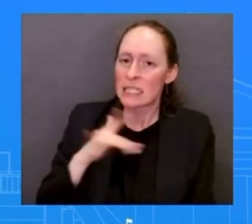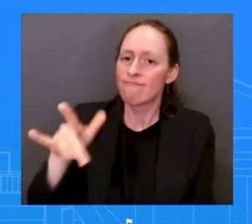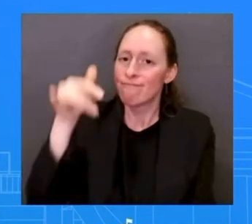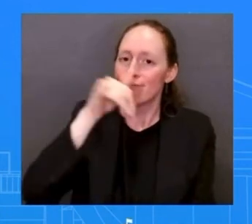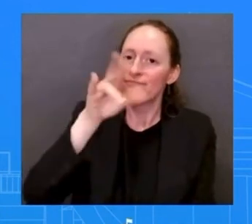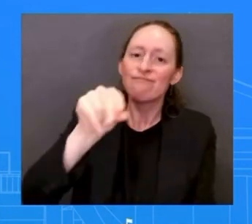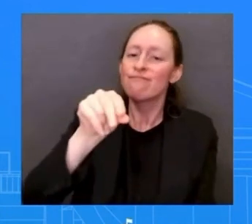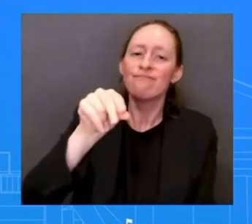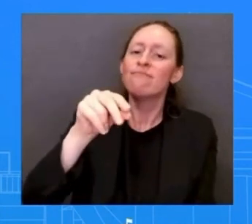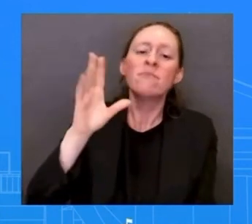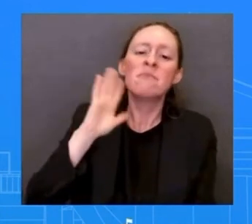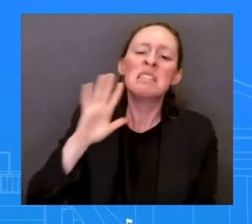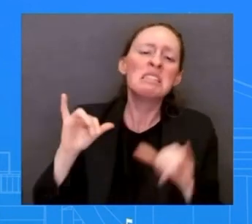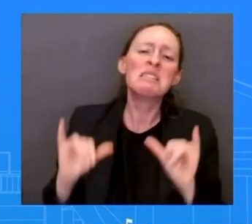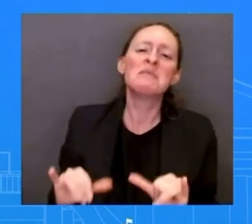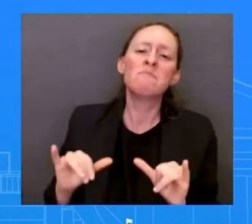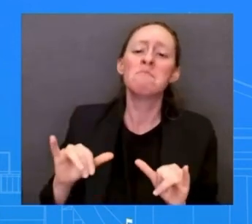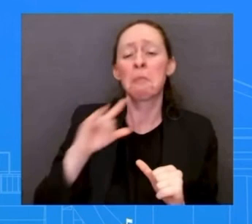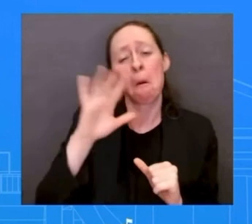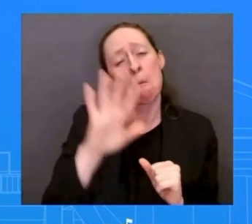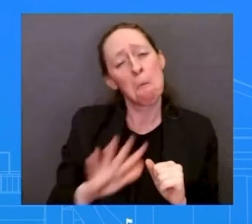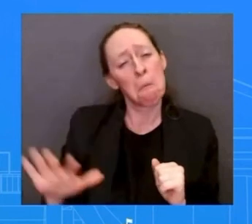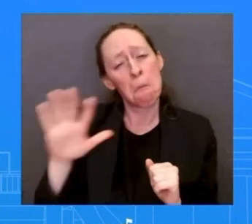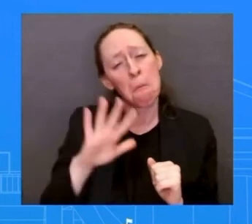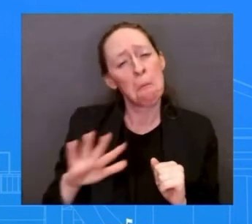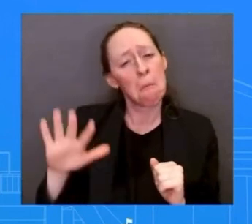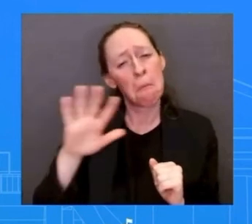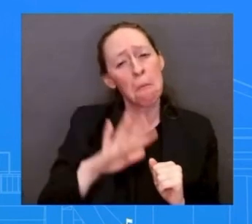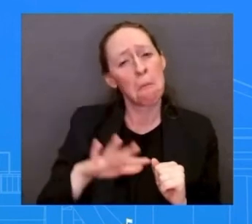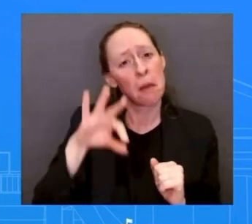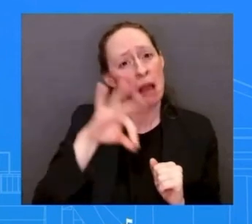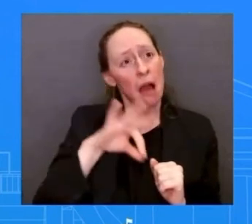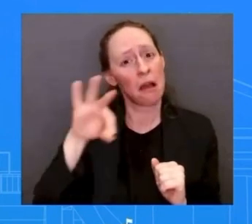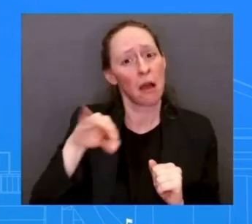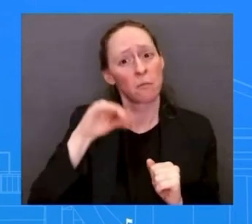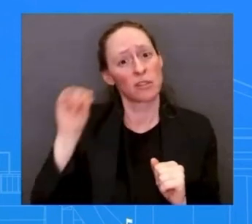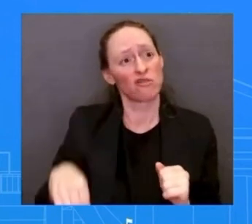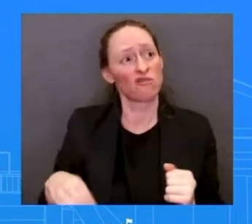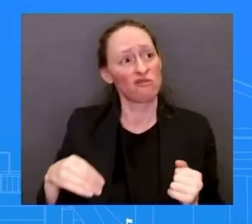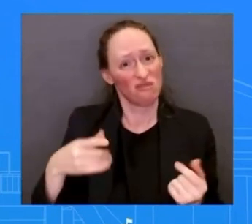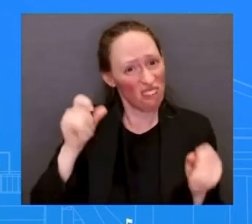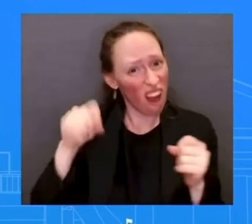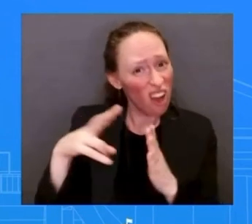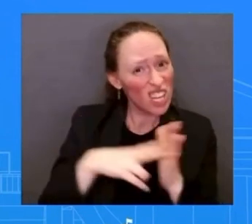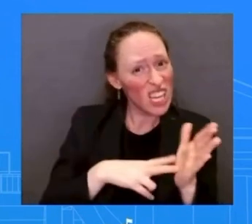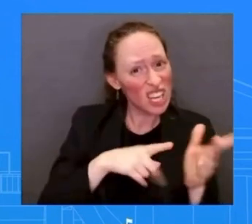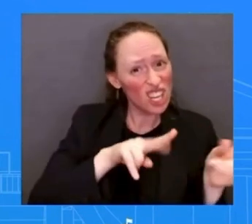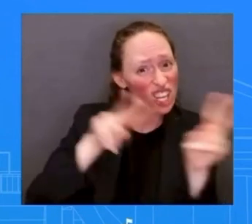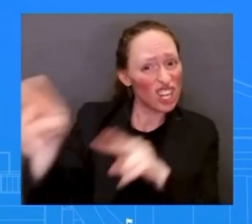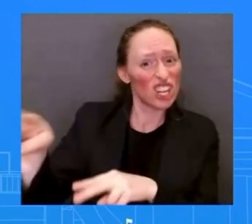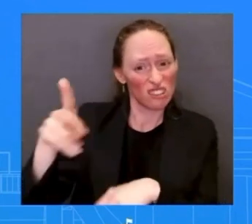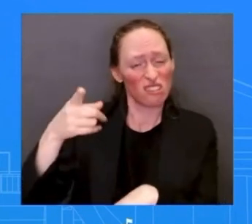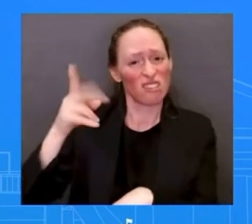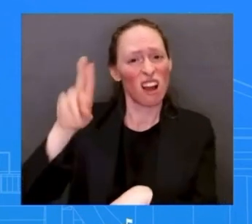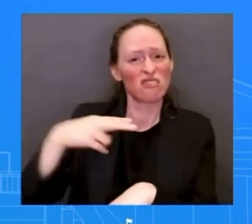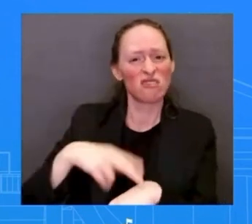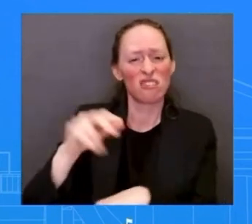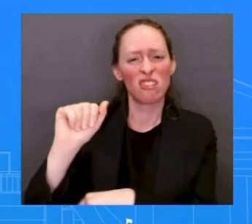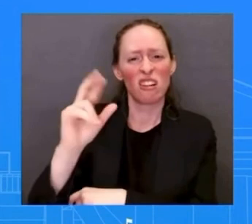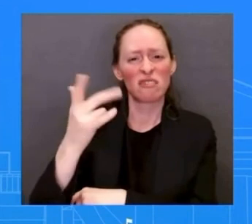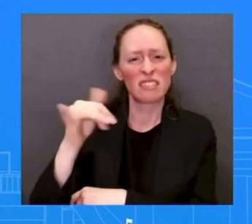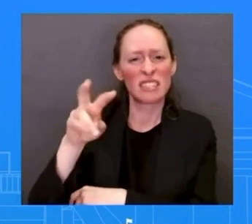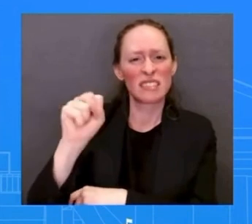now publicly available at the National Archives. In keeping with the president's direction, the National Archives will be digitizing